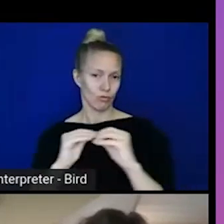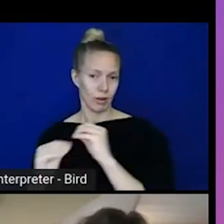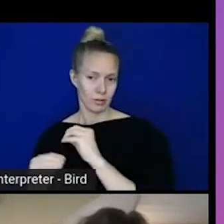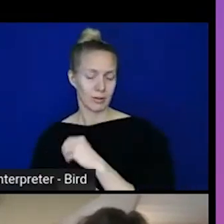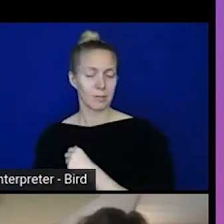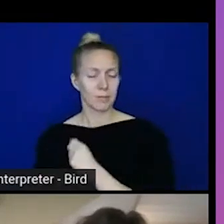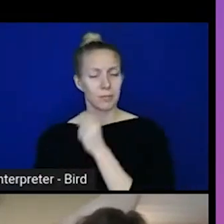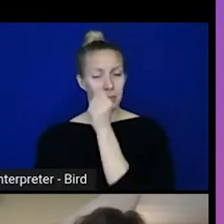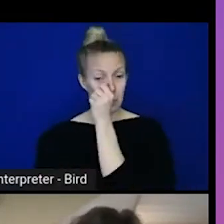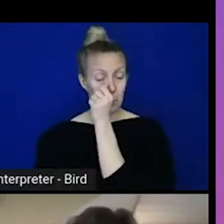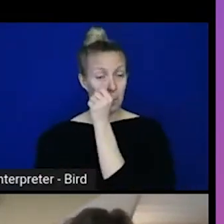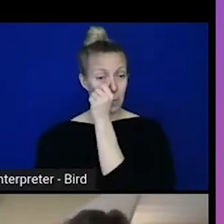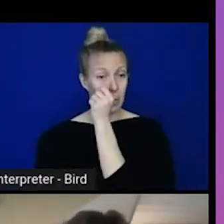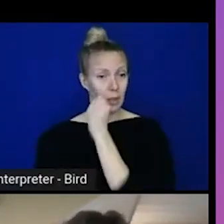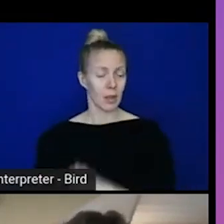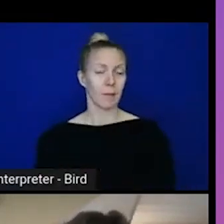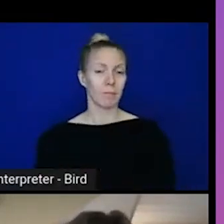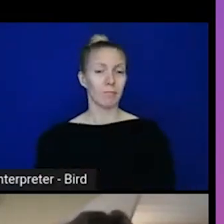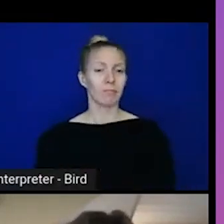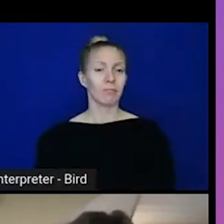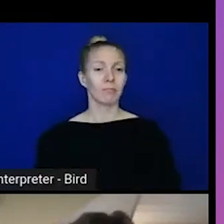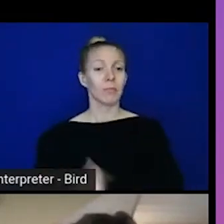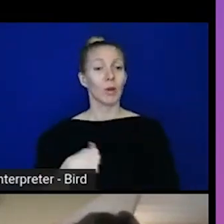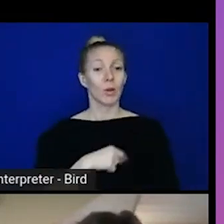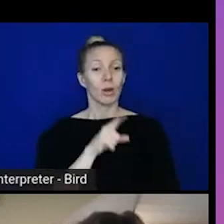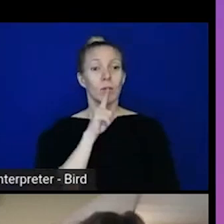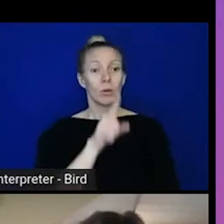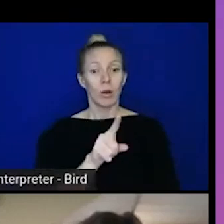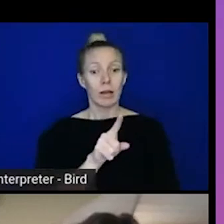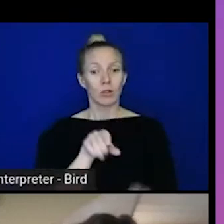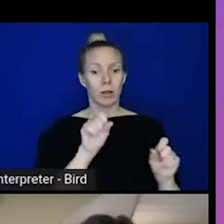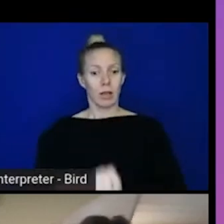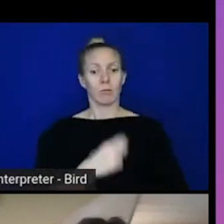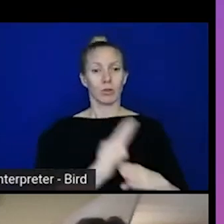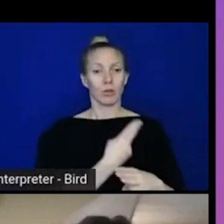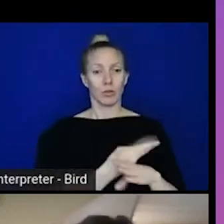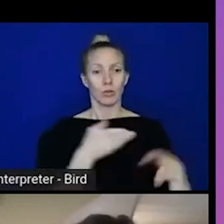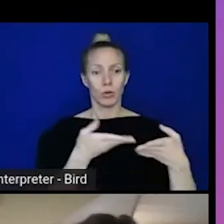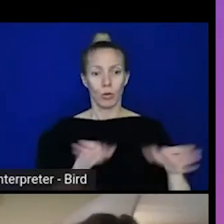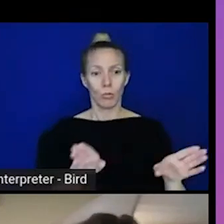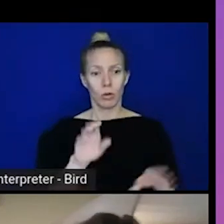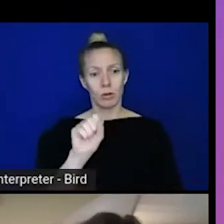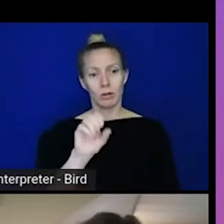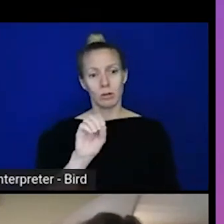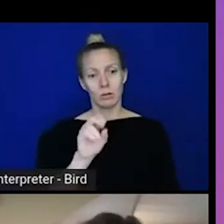Um, and we're actually able to use an open source tool called HCL to JSON just to kind of parse